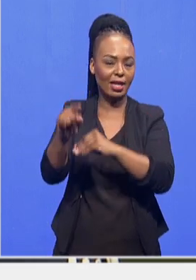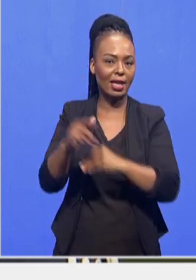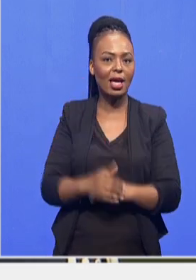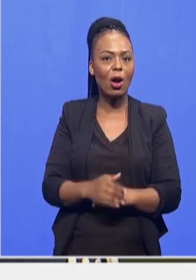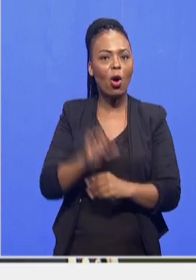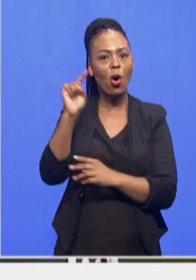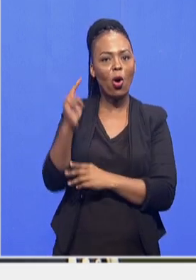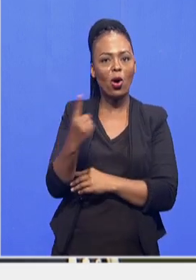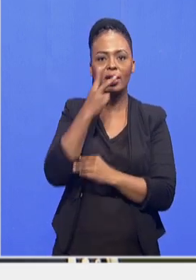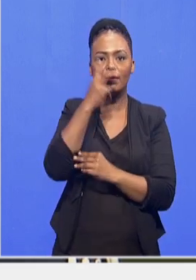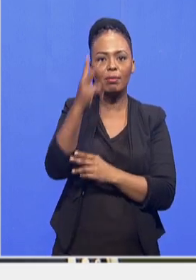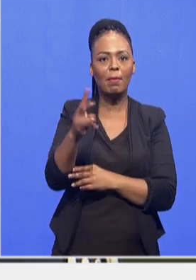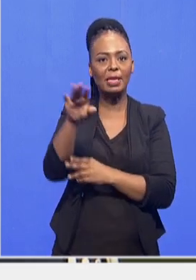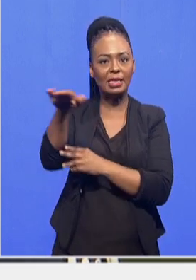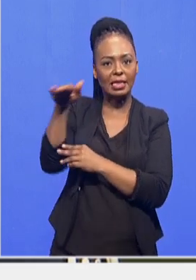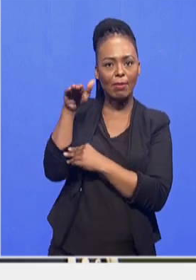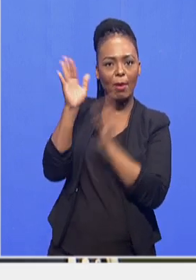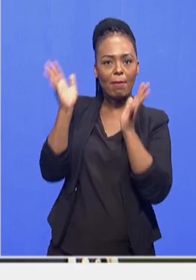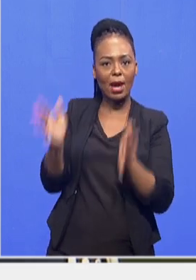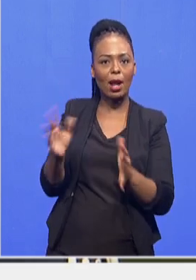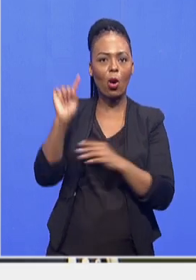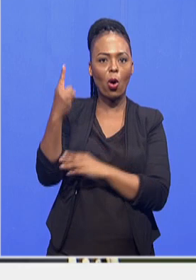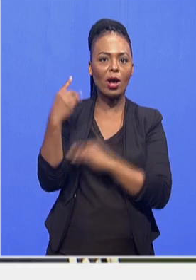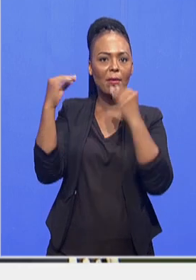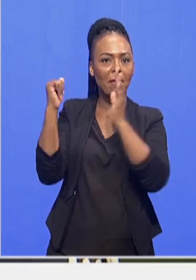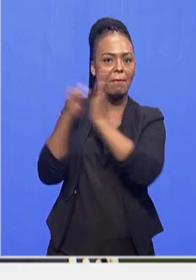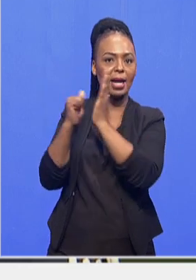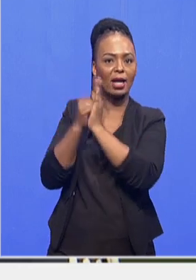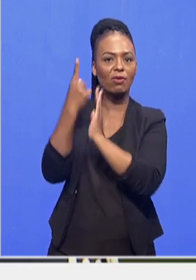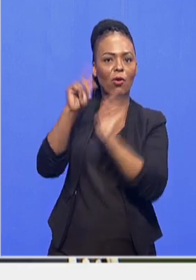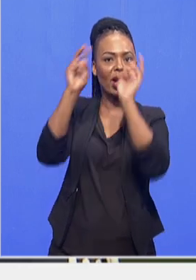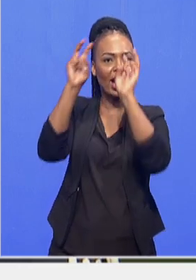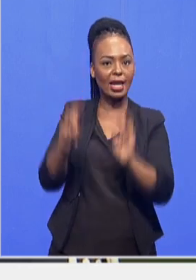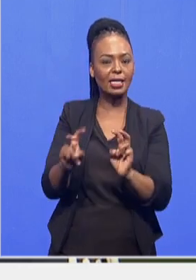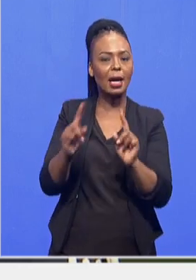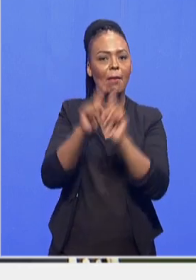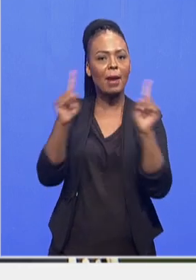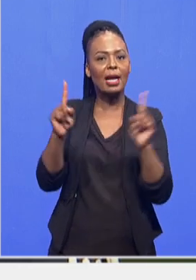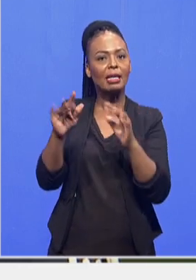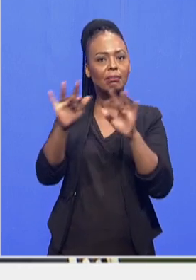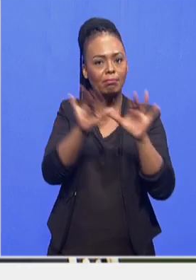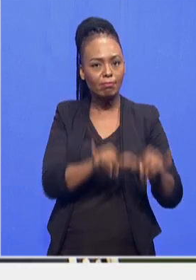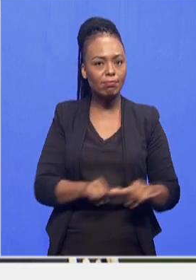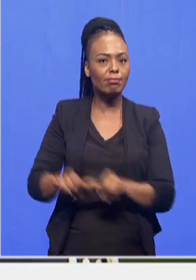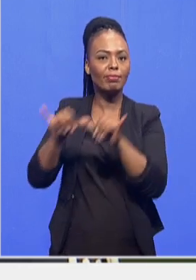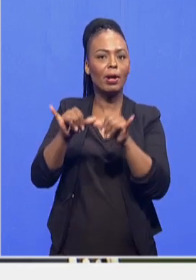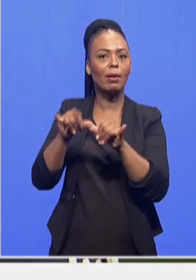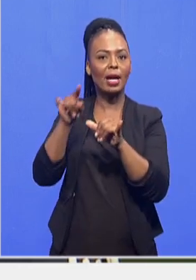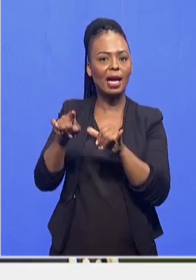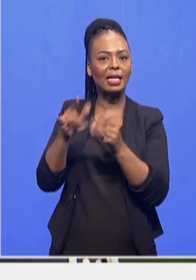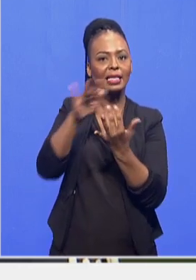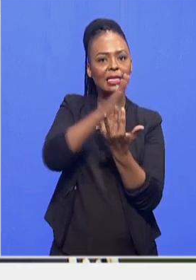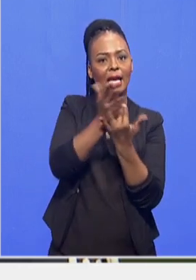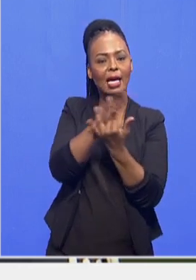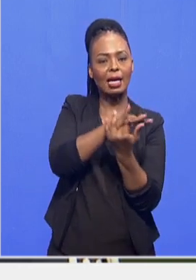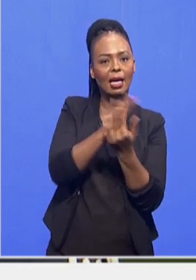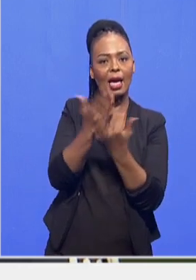at Zimbabwe as the only market for this energy, but because of the centrality of Zimbabwe, we are also looking at